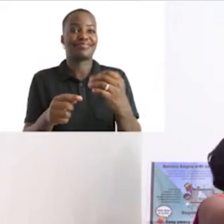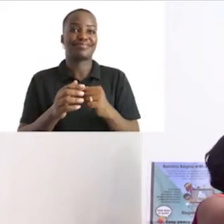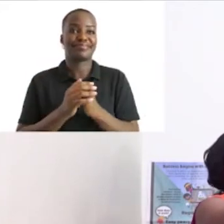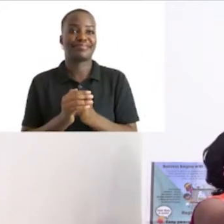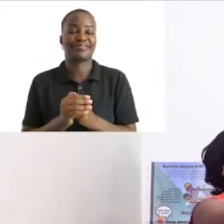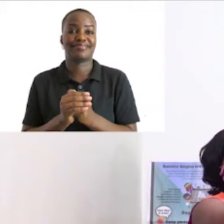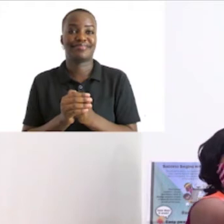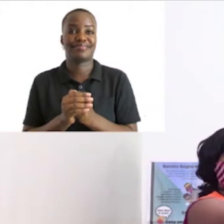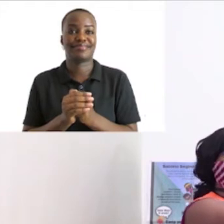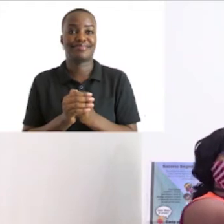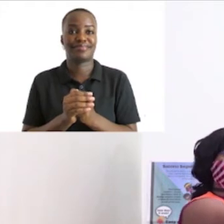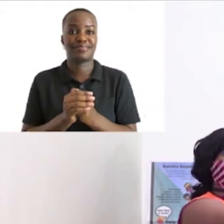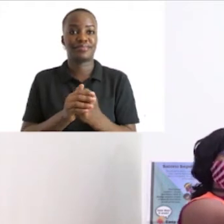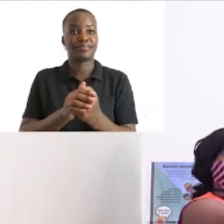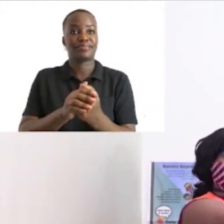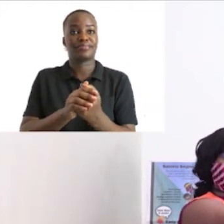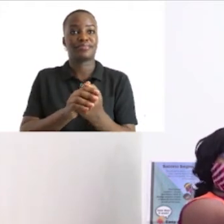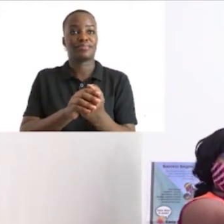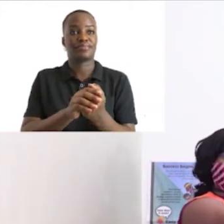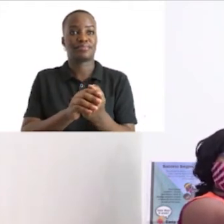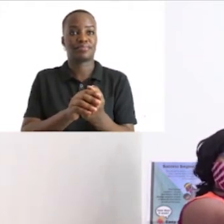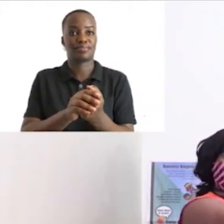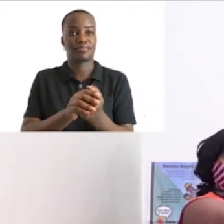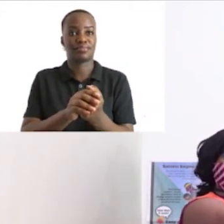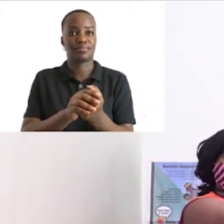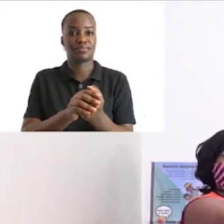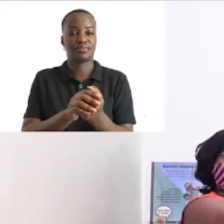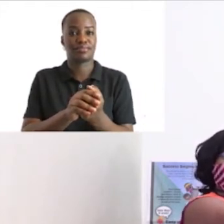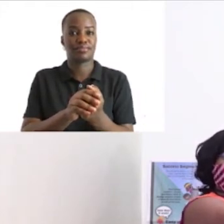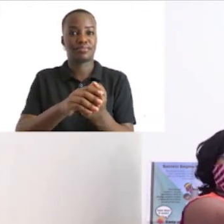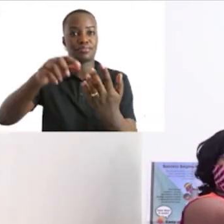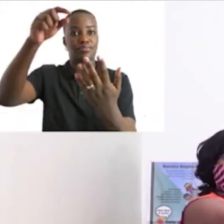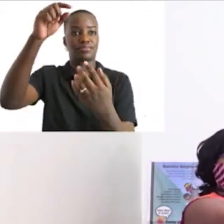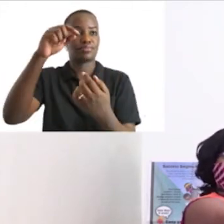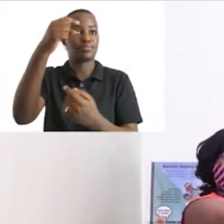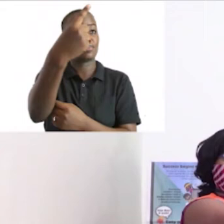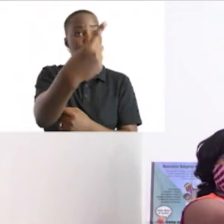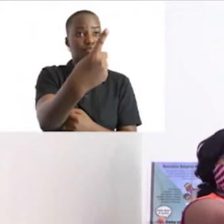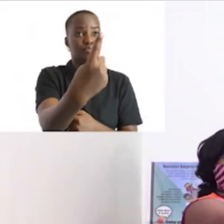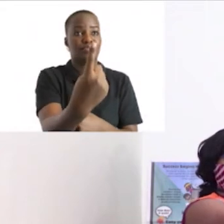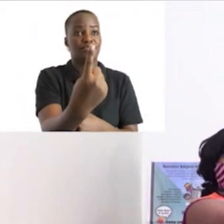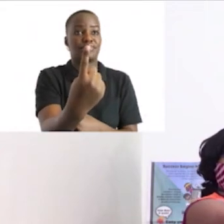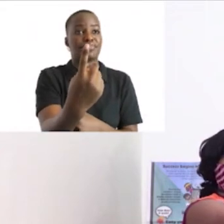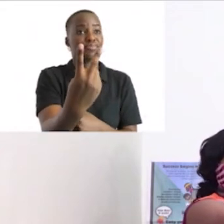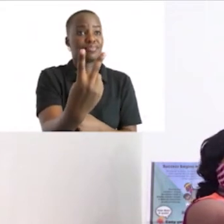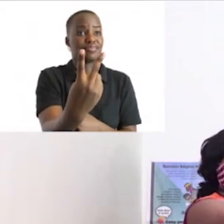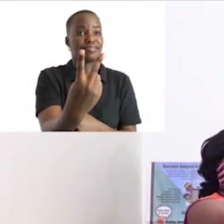good. And we're going to start with our pinky. Let's just count 1,